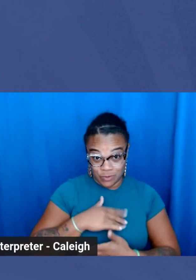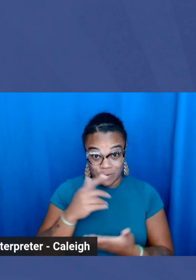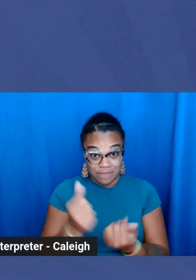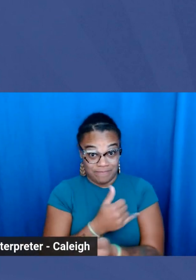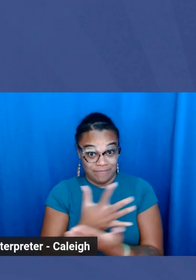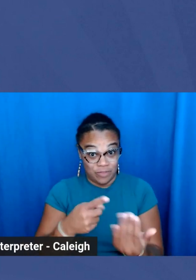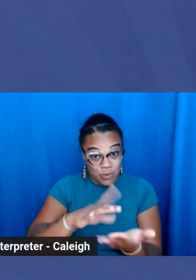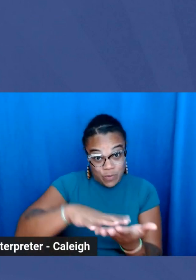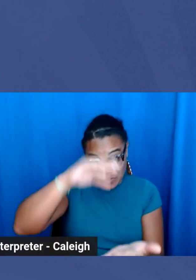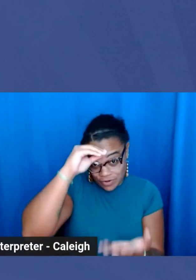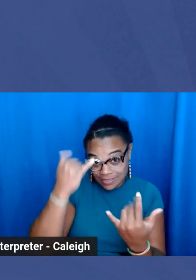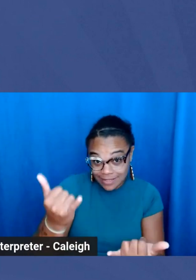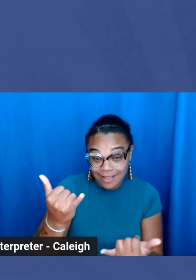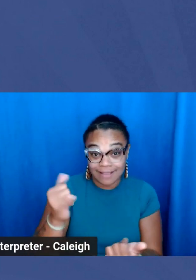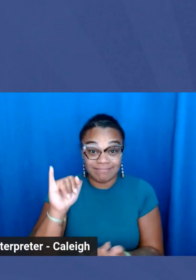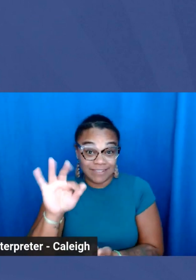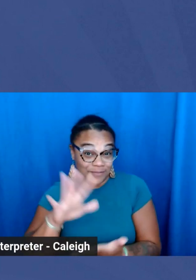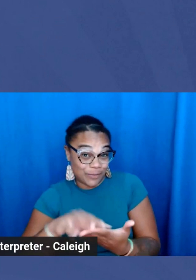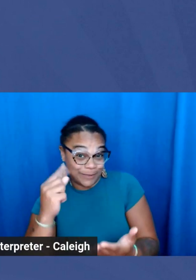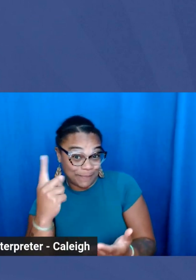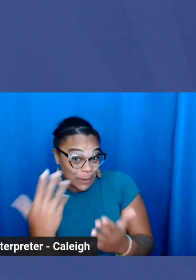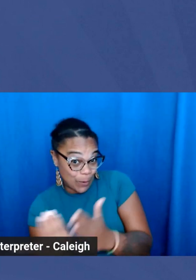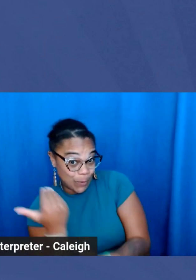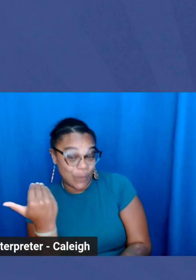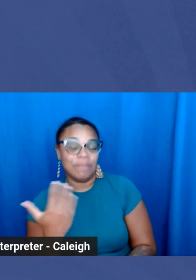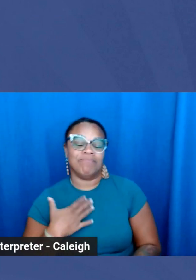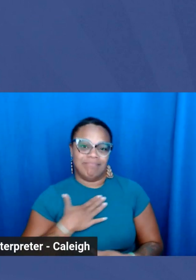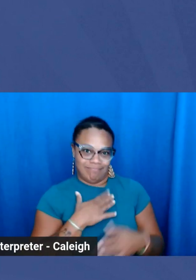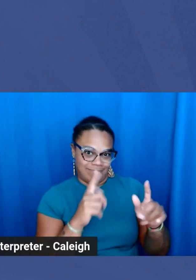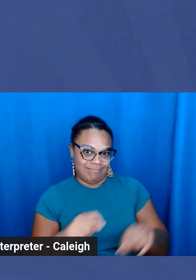or you learned something new, please head on over to